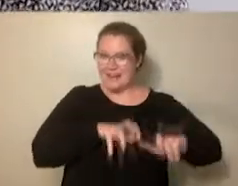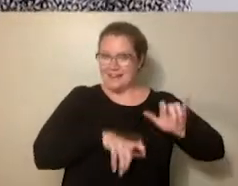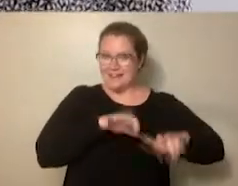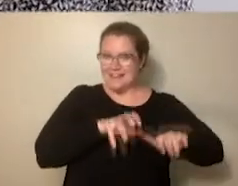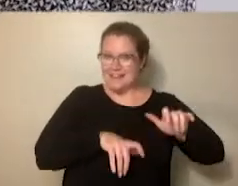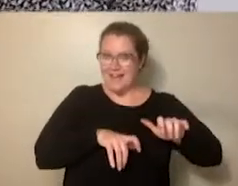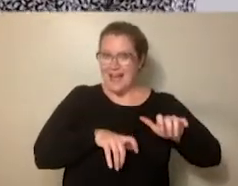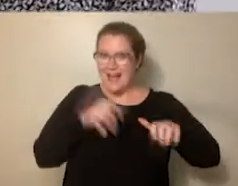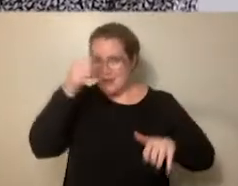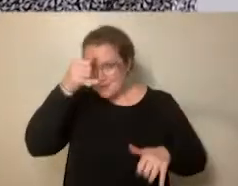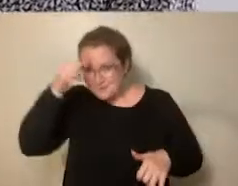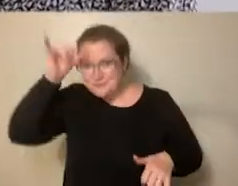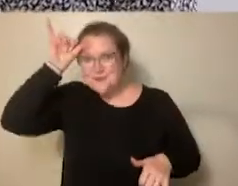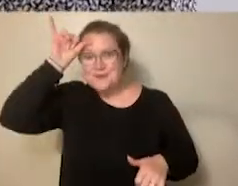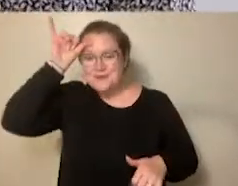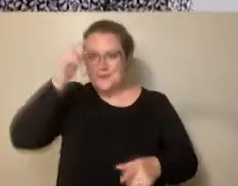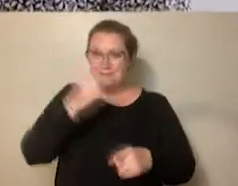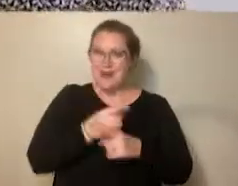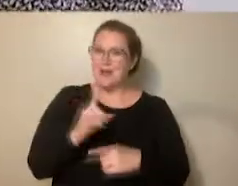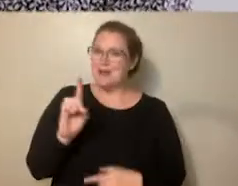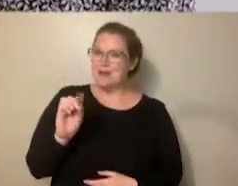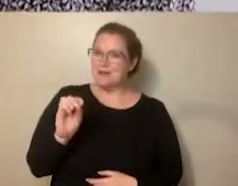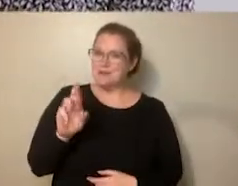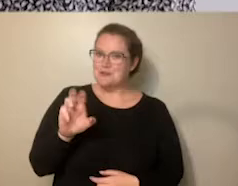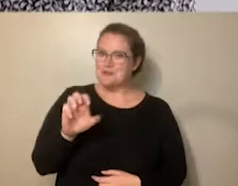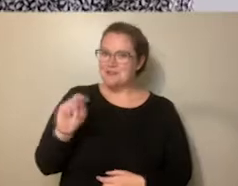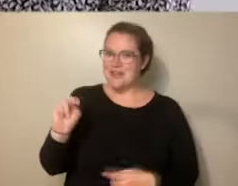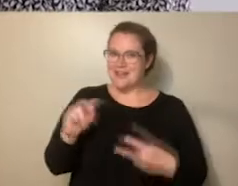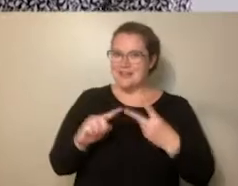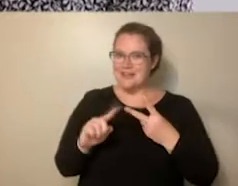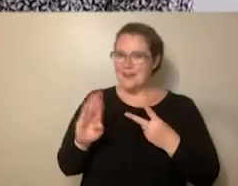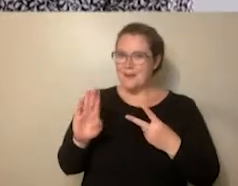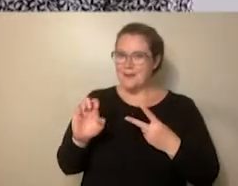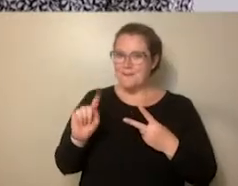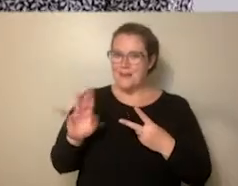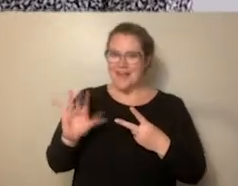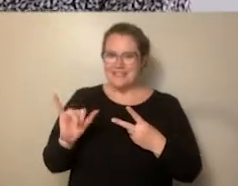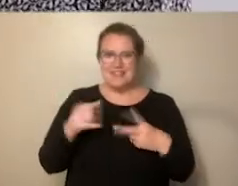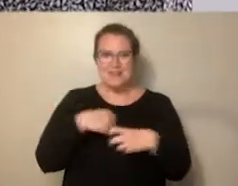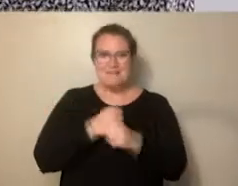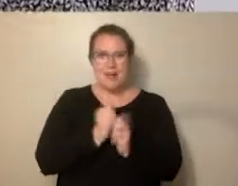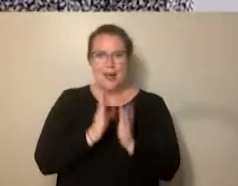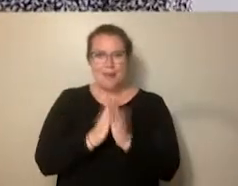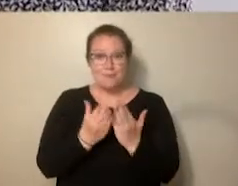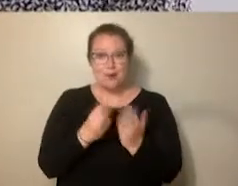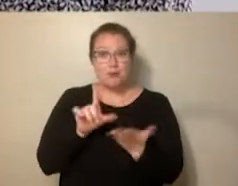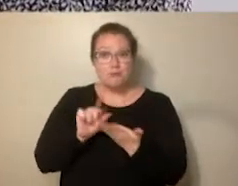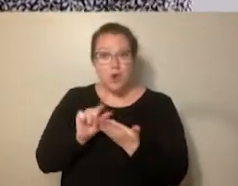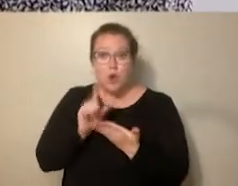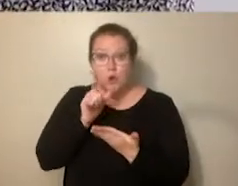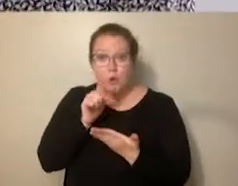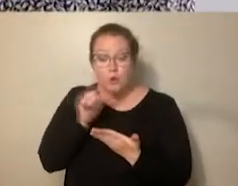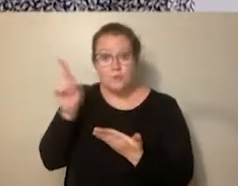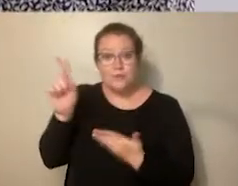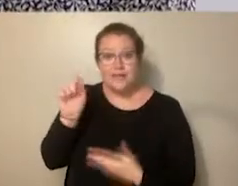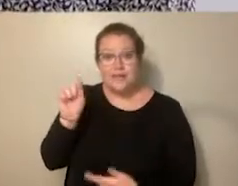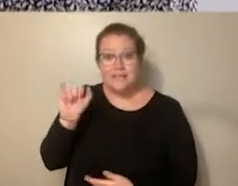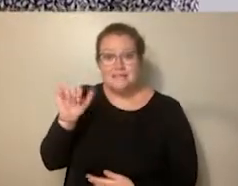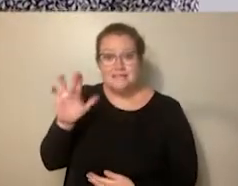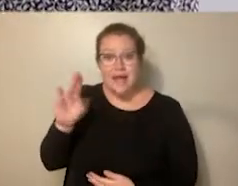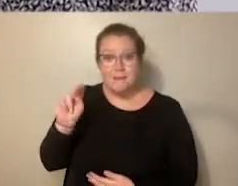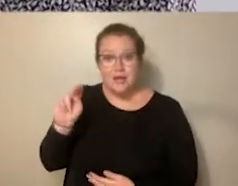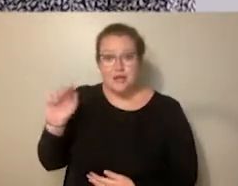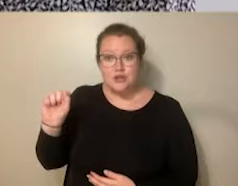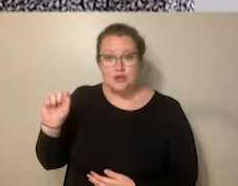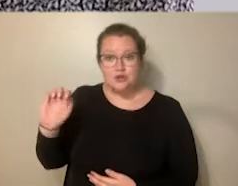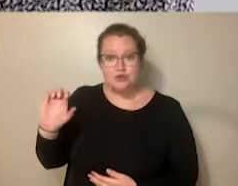Moo. Yes, Doreen Cronin and Betsy Lewin got together to create this book published by our good friends at Simon Schuster. And